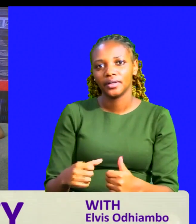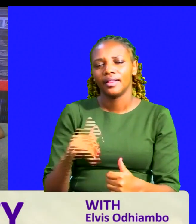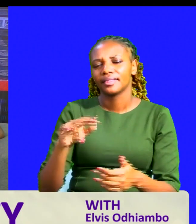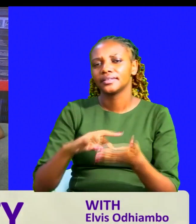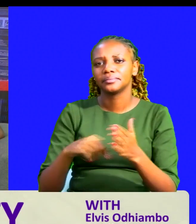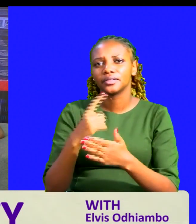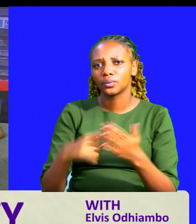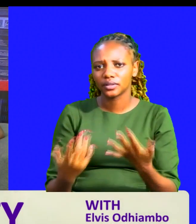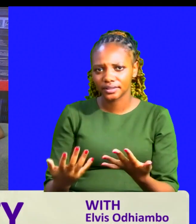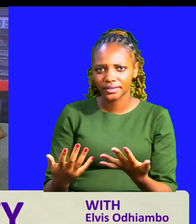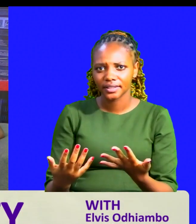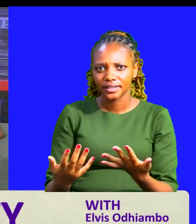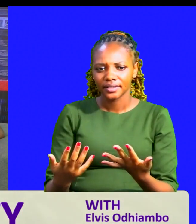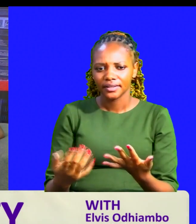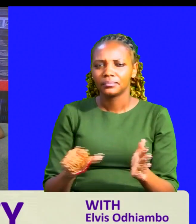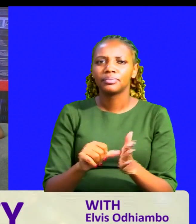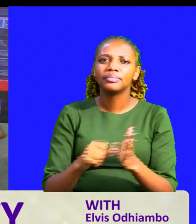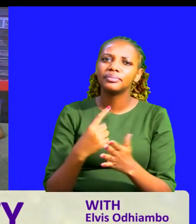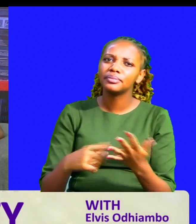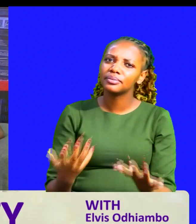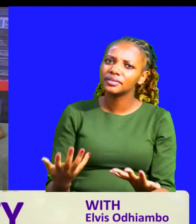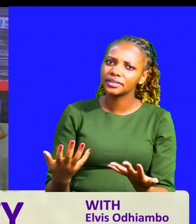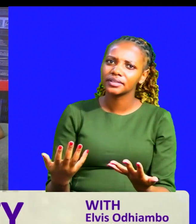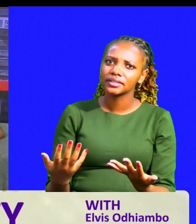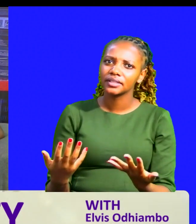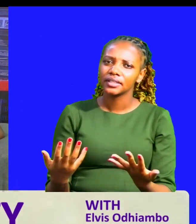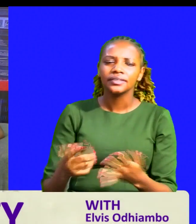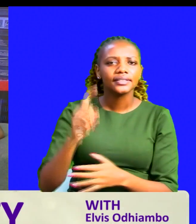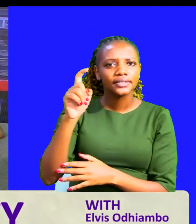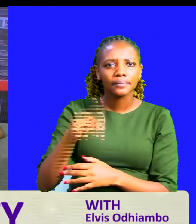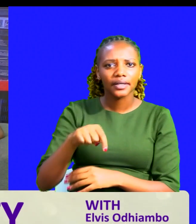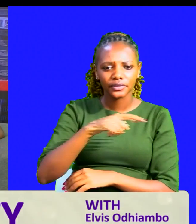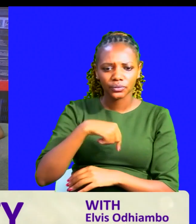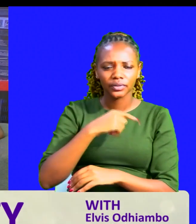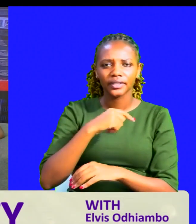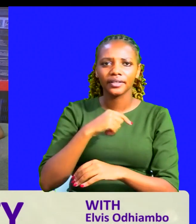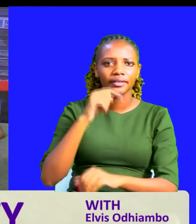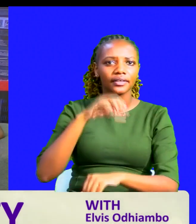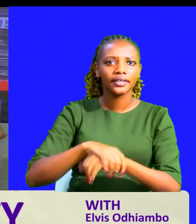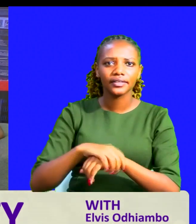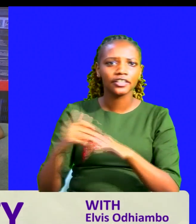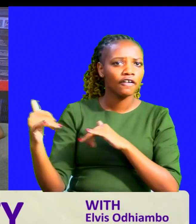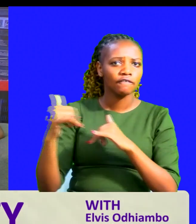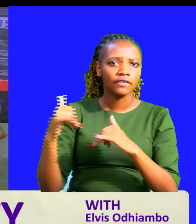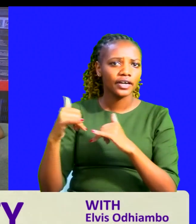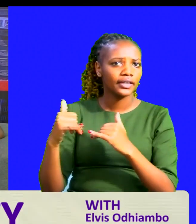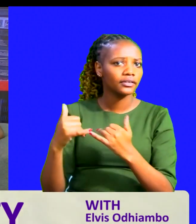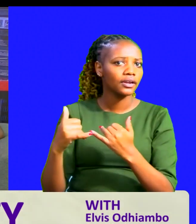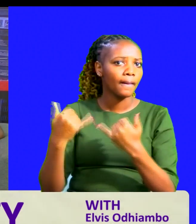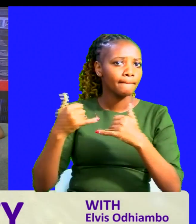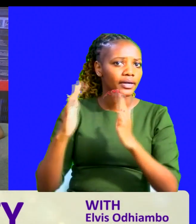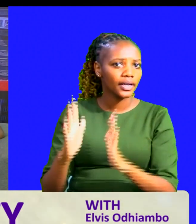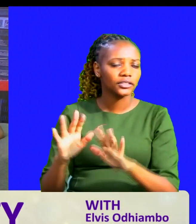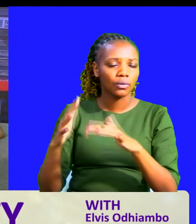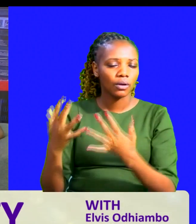to answer: is it really is it a must for us to acquire foreign players in the